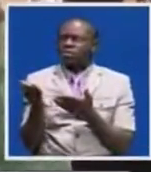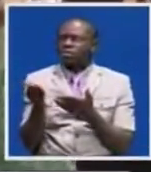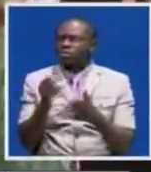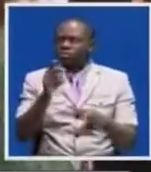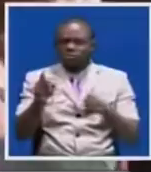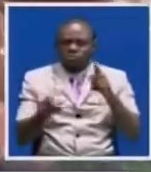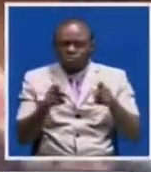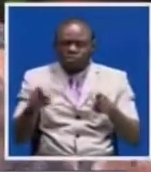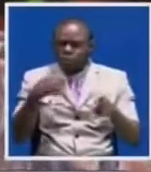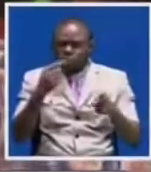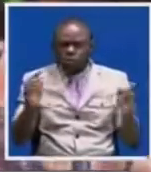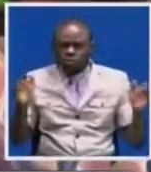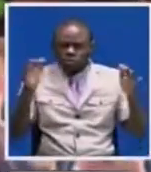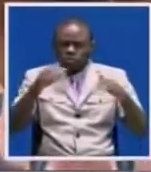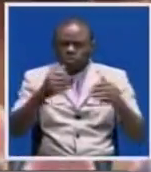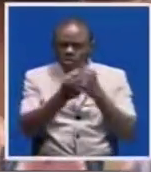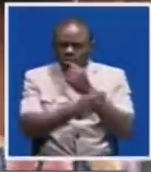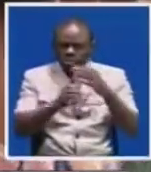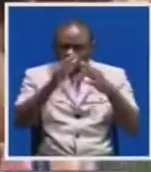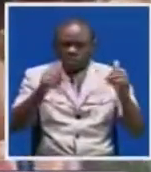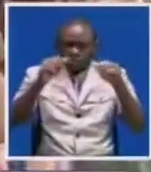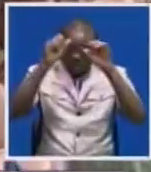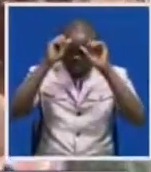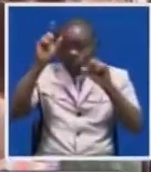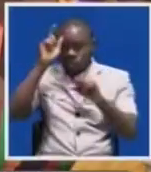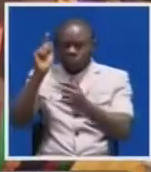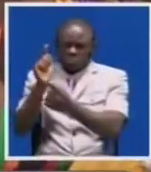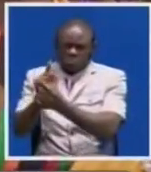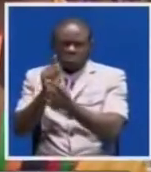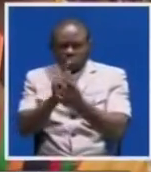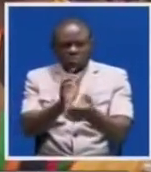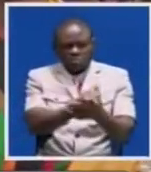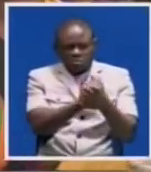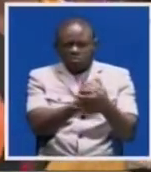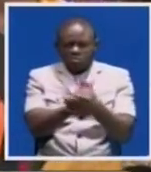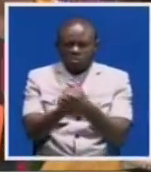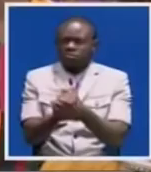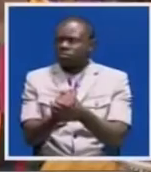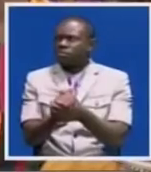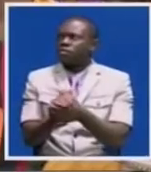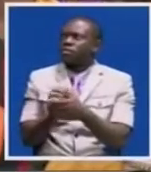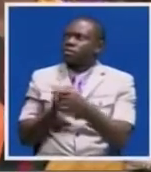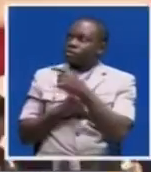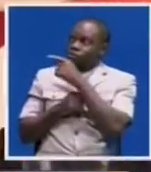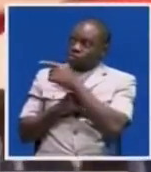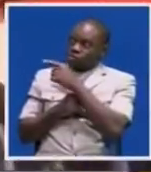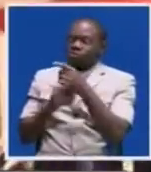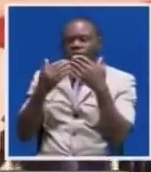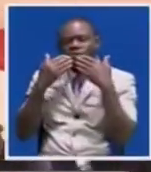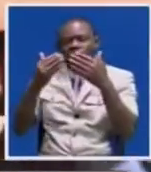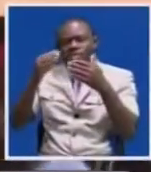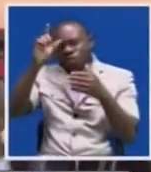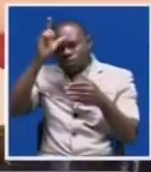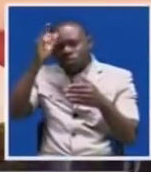people who came for the ceremony. And speaking to ZNBC News, Jan Sikazwe thanked President Edgar Lungu for recognizing